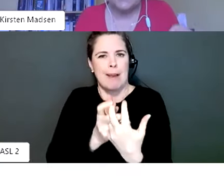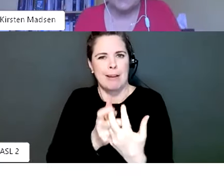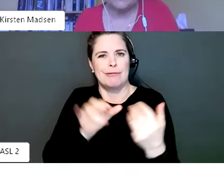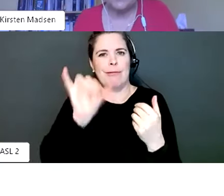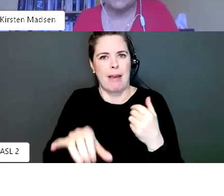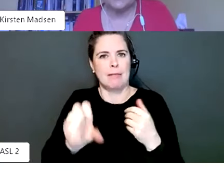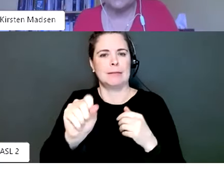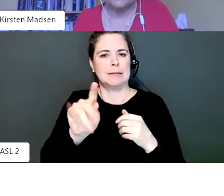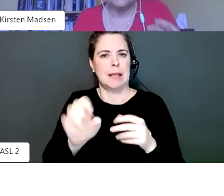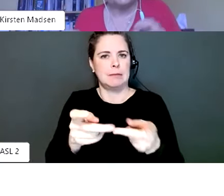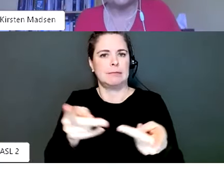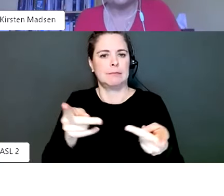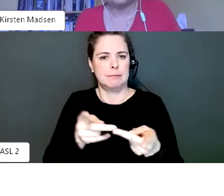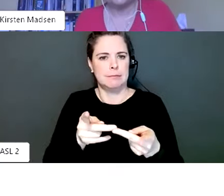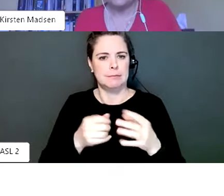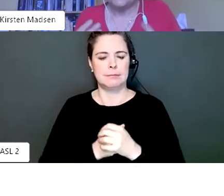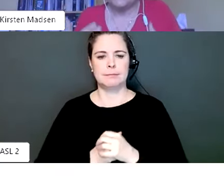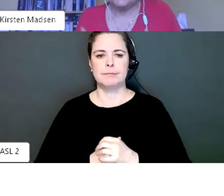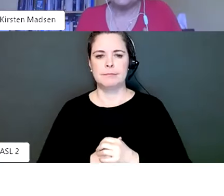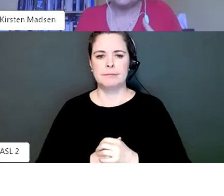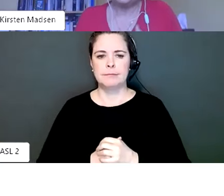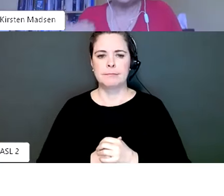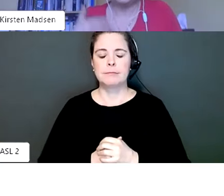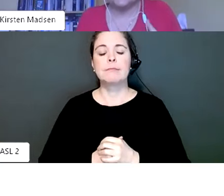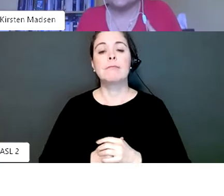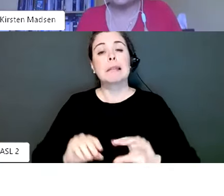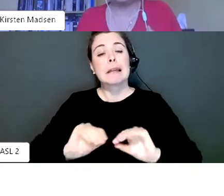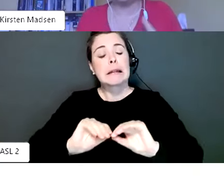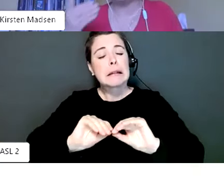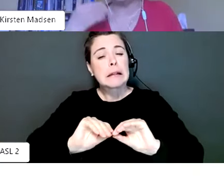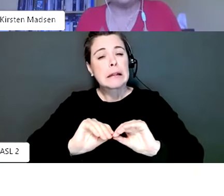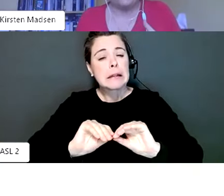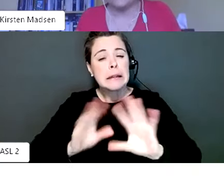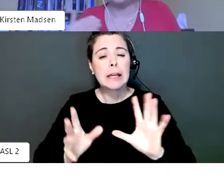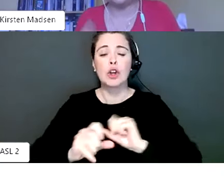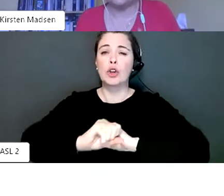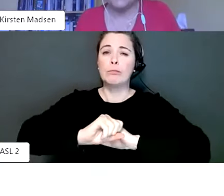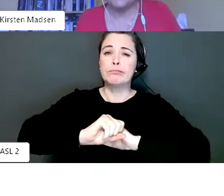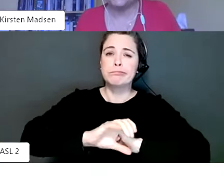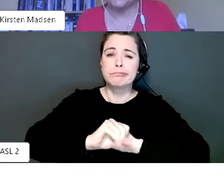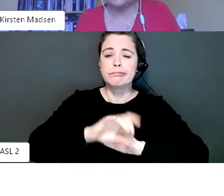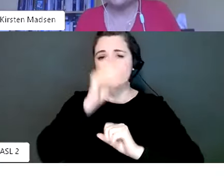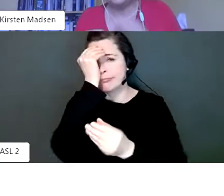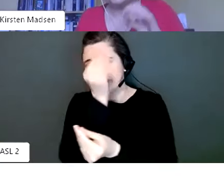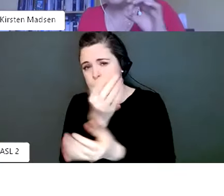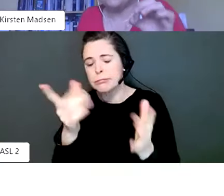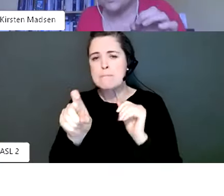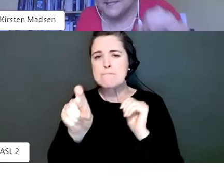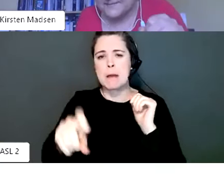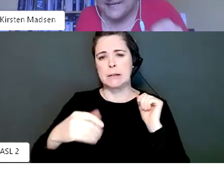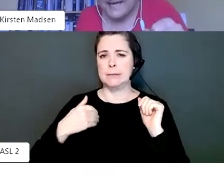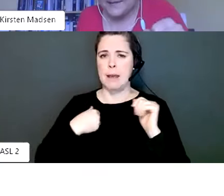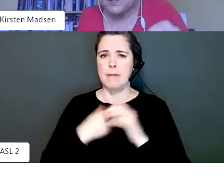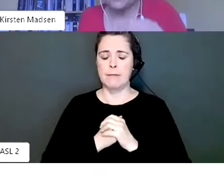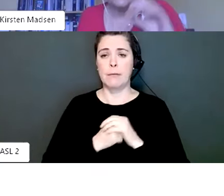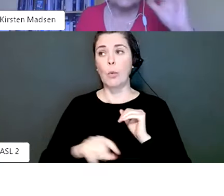complete advertising. So it isn't just about the when and the location, but what the focus and